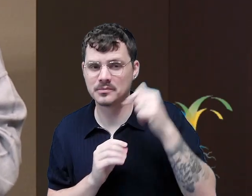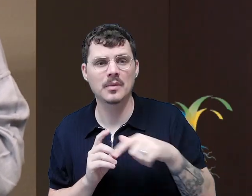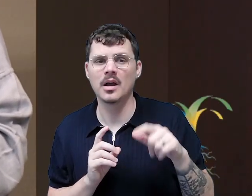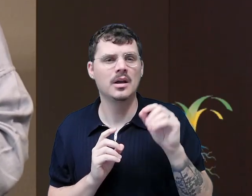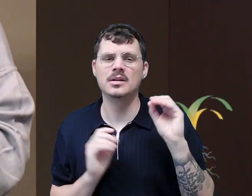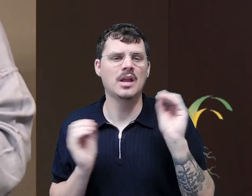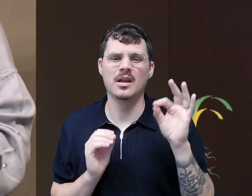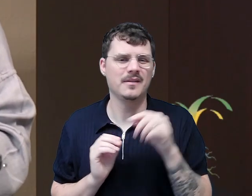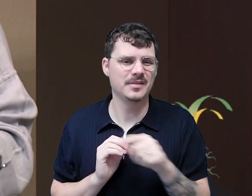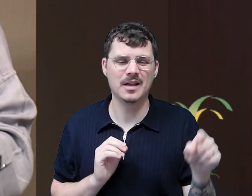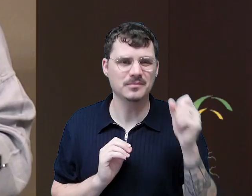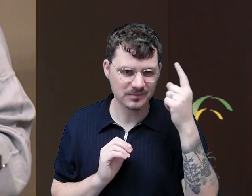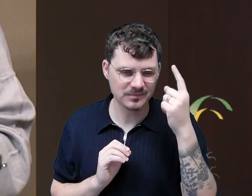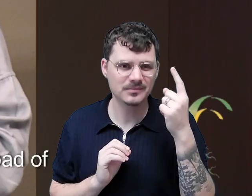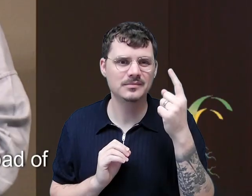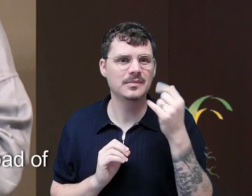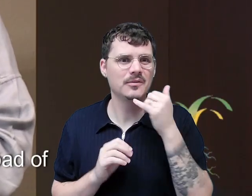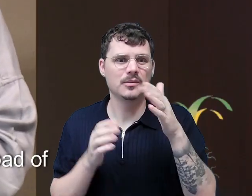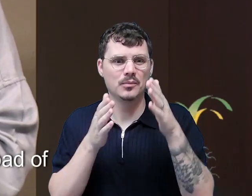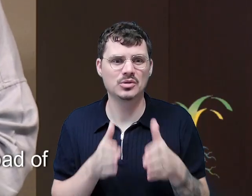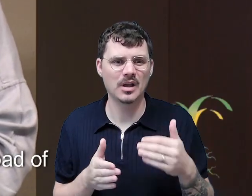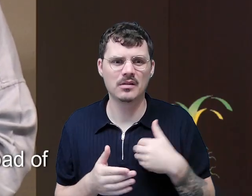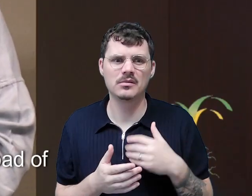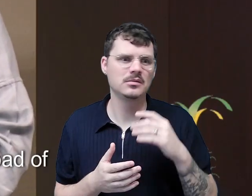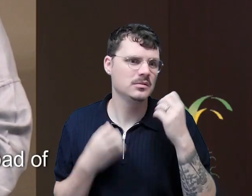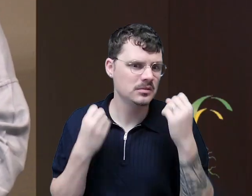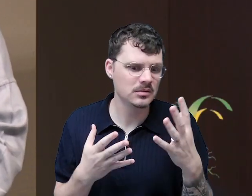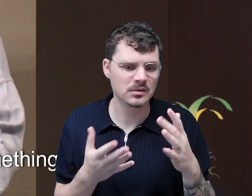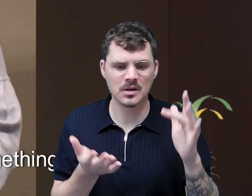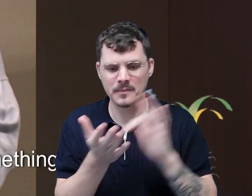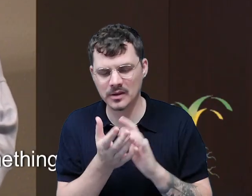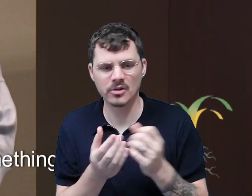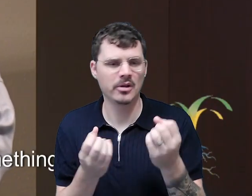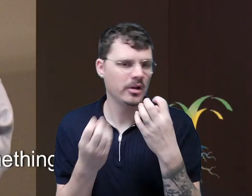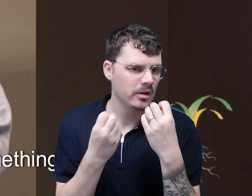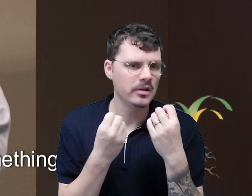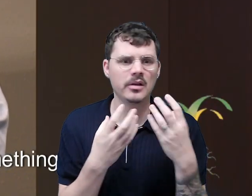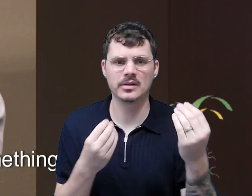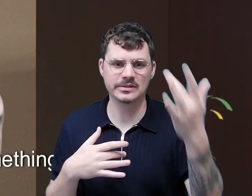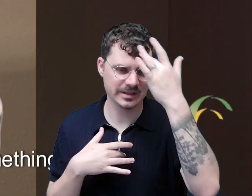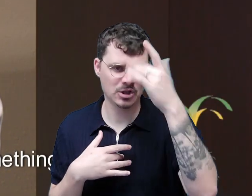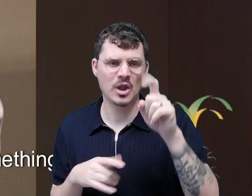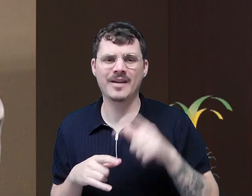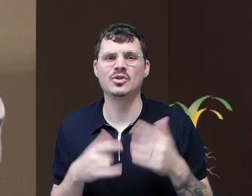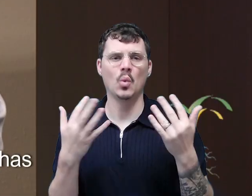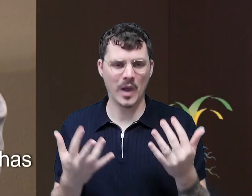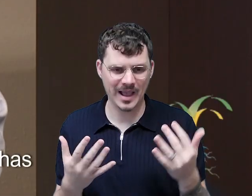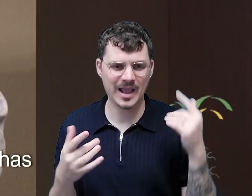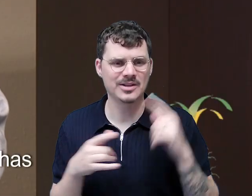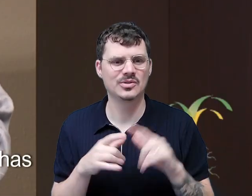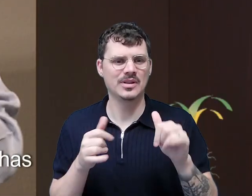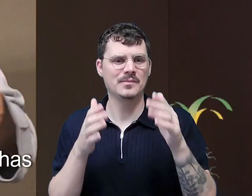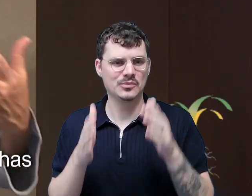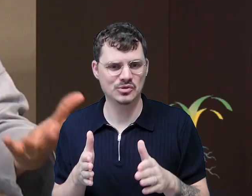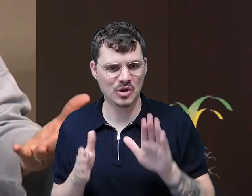But none of them mean anything if the person's on a whole crap load of sedating medicine or sick with something. You have to wait